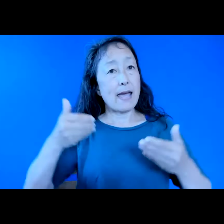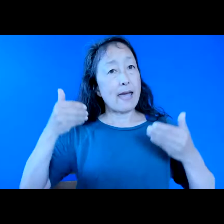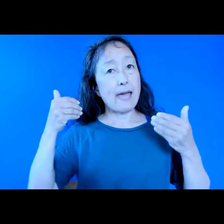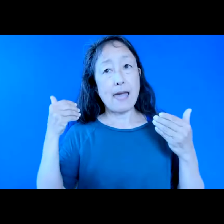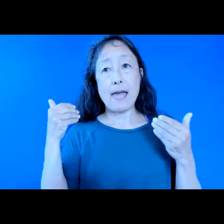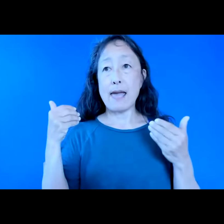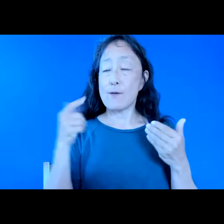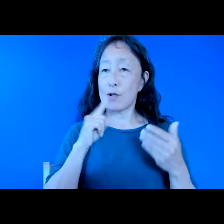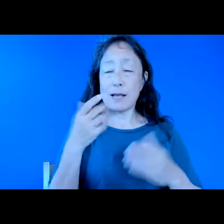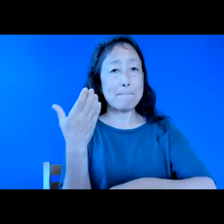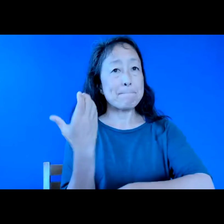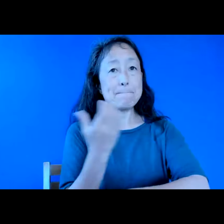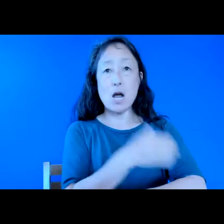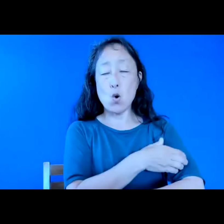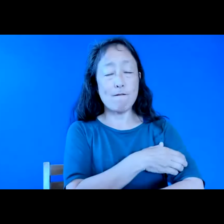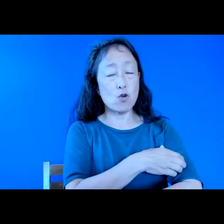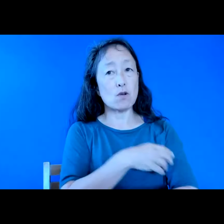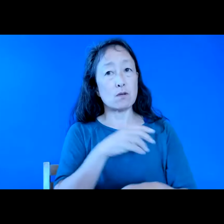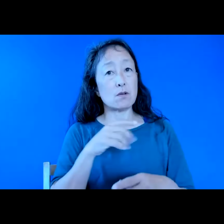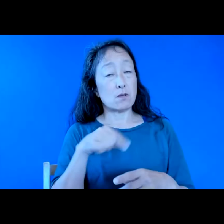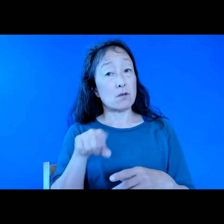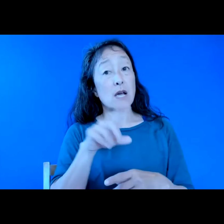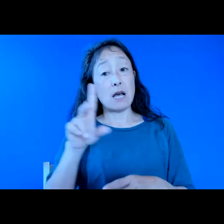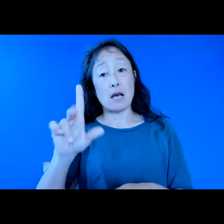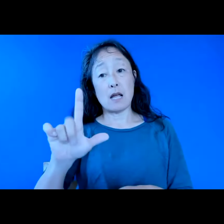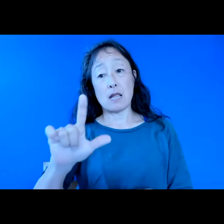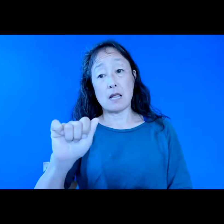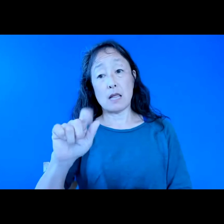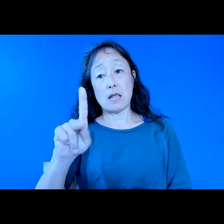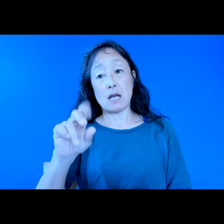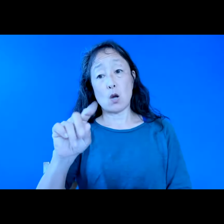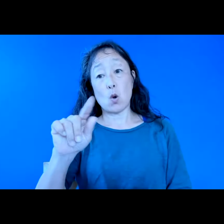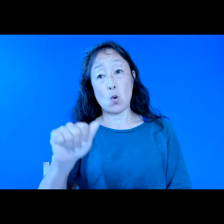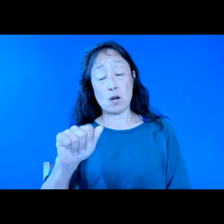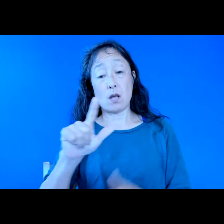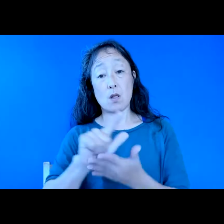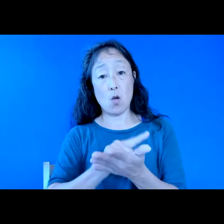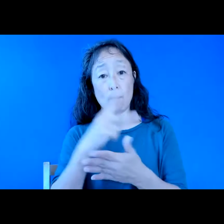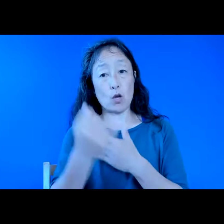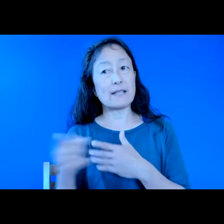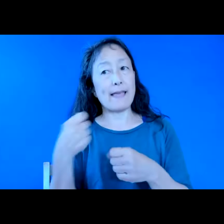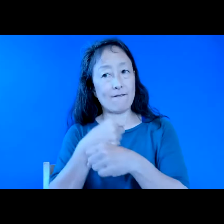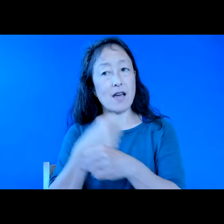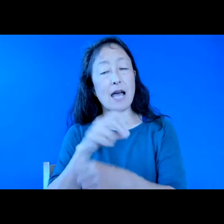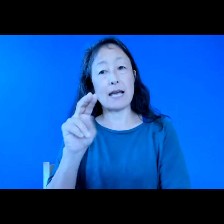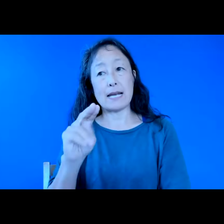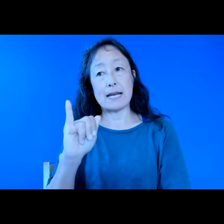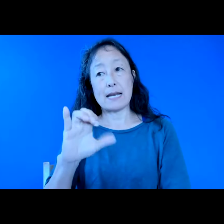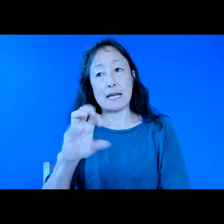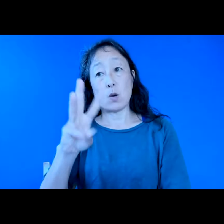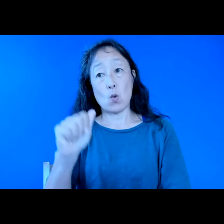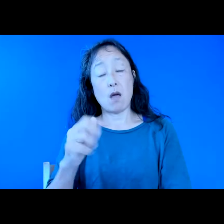of a better analogy, that the Lakota Law Project, they fight NICWA a lot because a lot of children are still